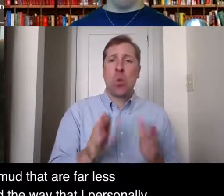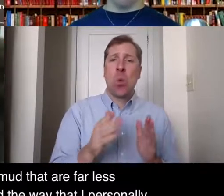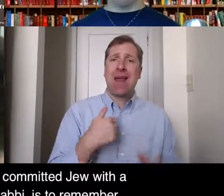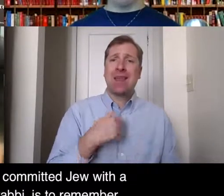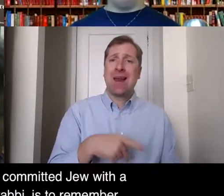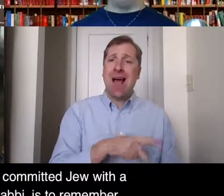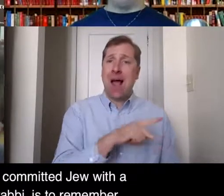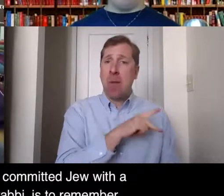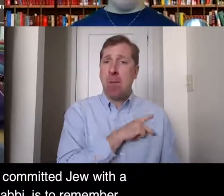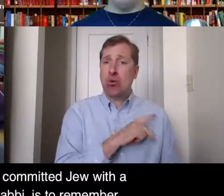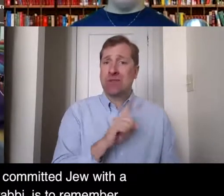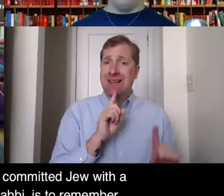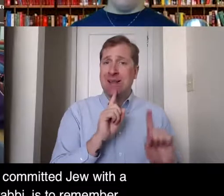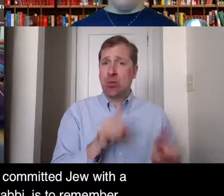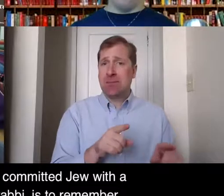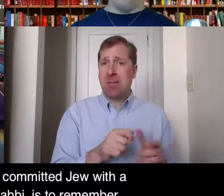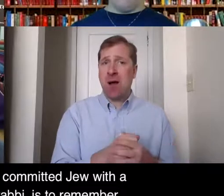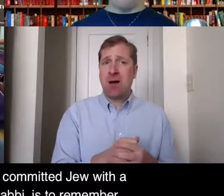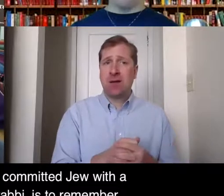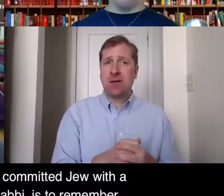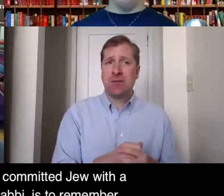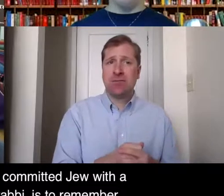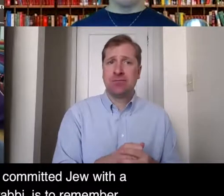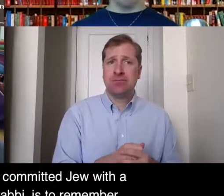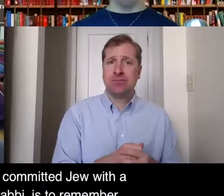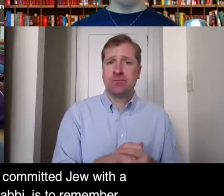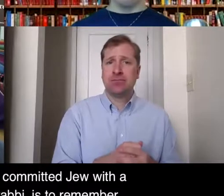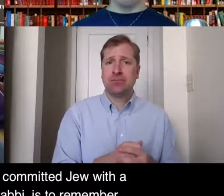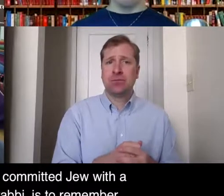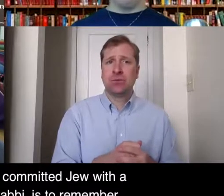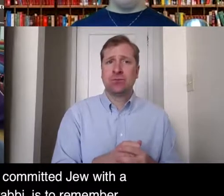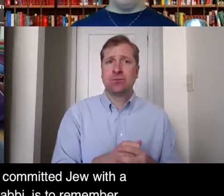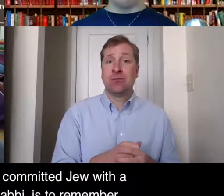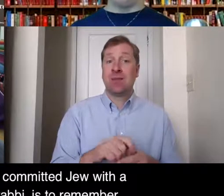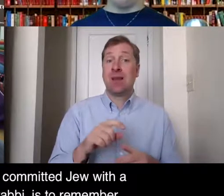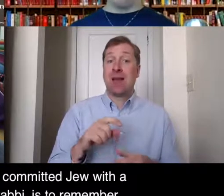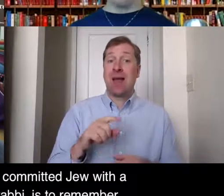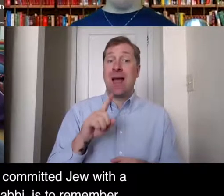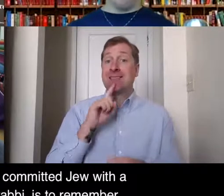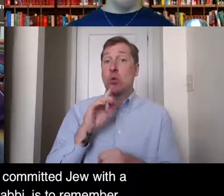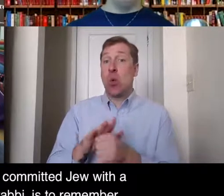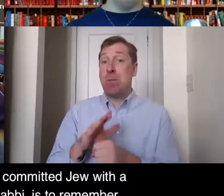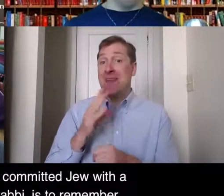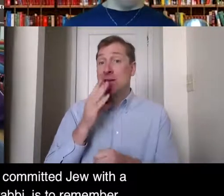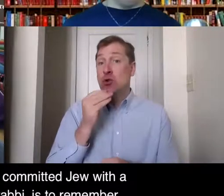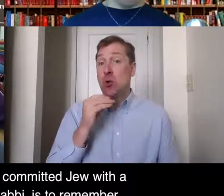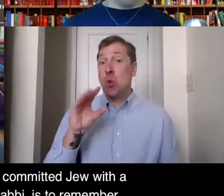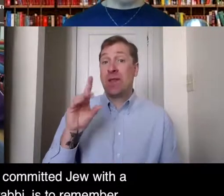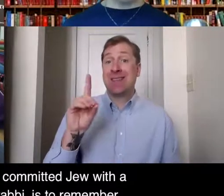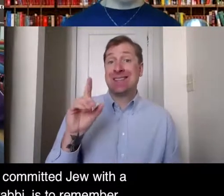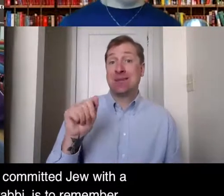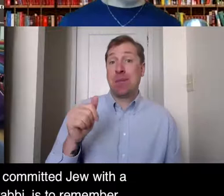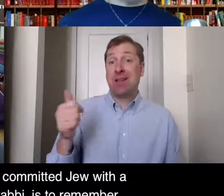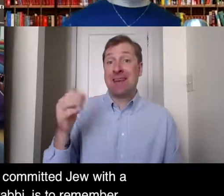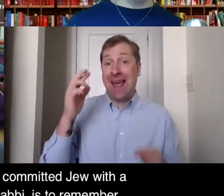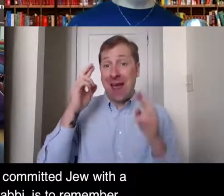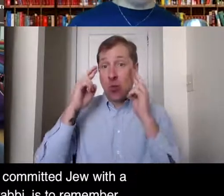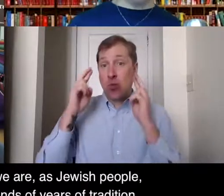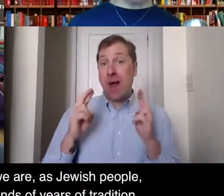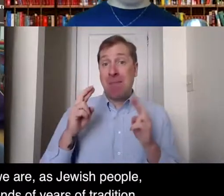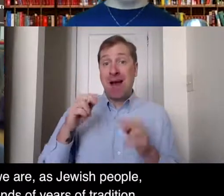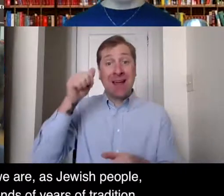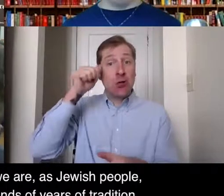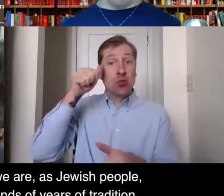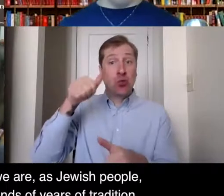personally respond to that, as a committed Jew with a disability and as a rabbi, is to remember